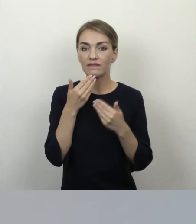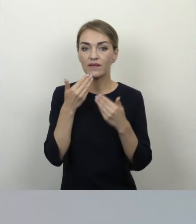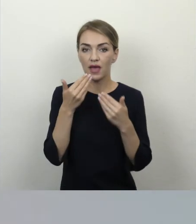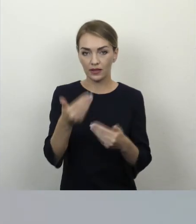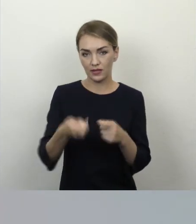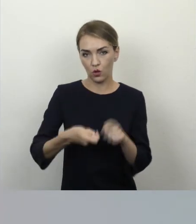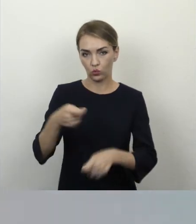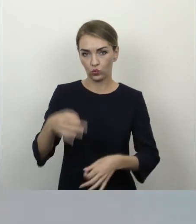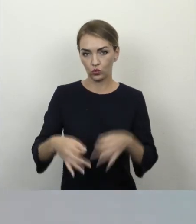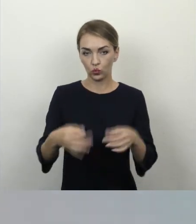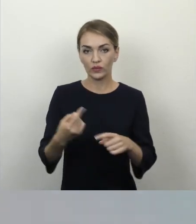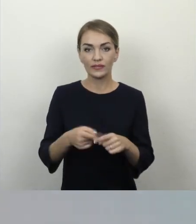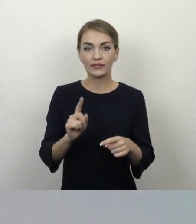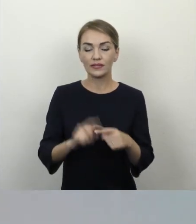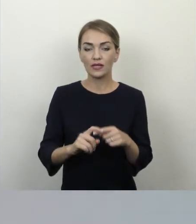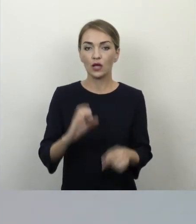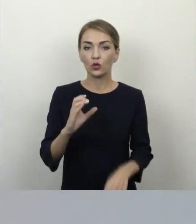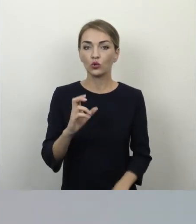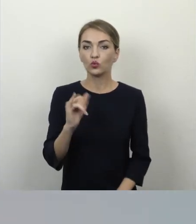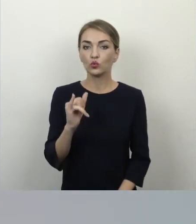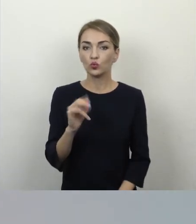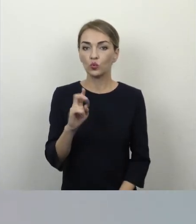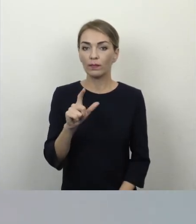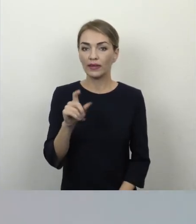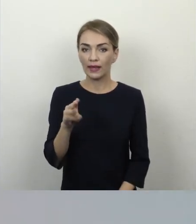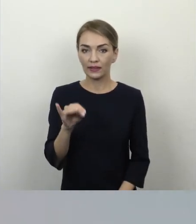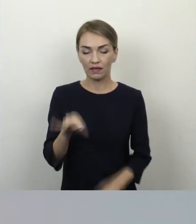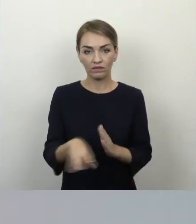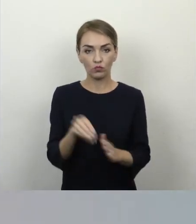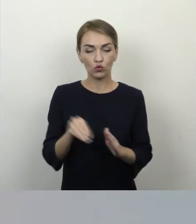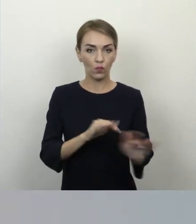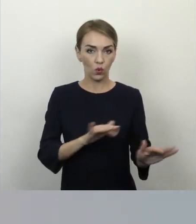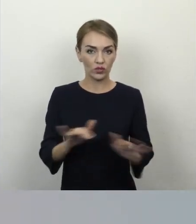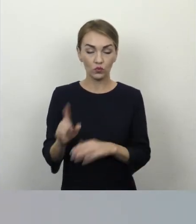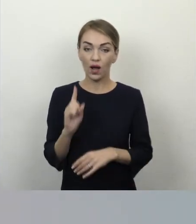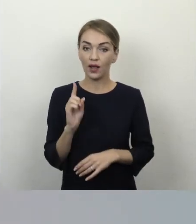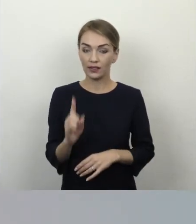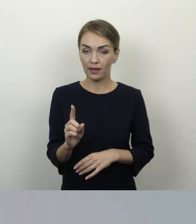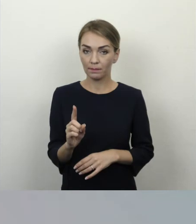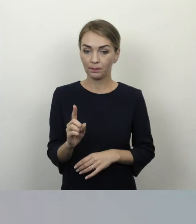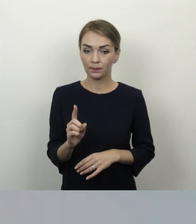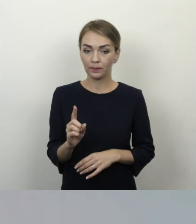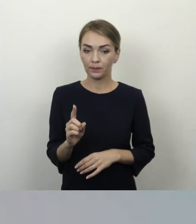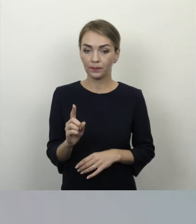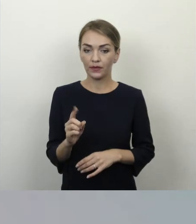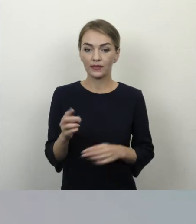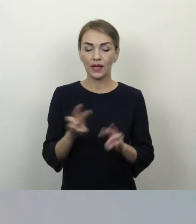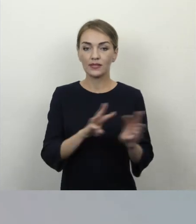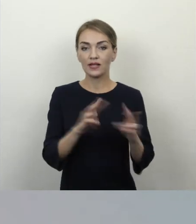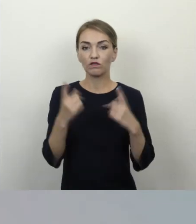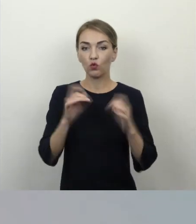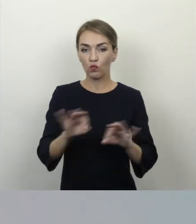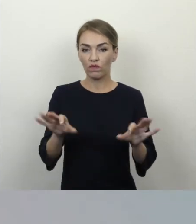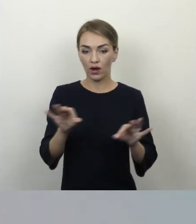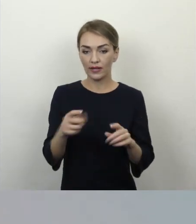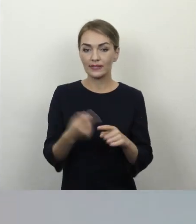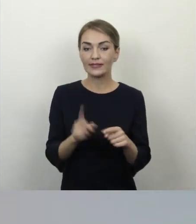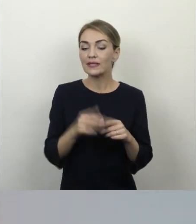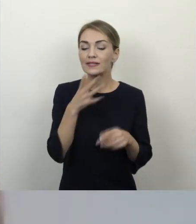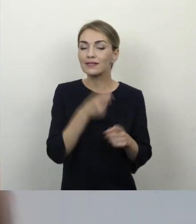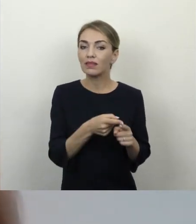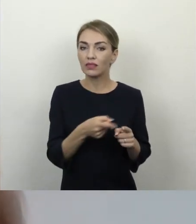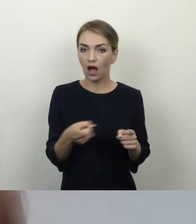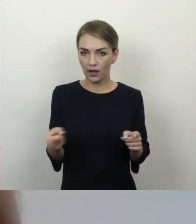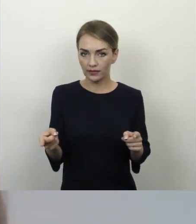right to apply to the court as primarily the participants of the election process. But at the stage of the formation of